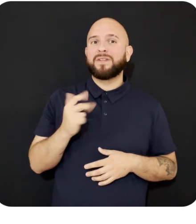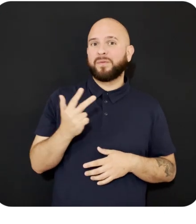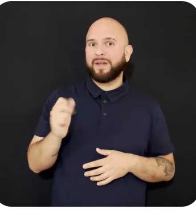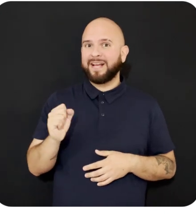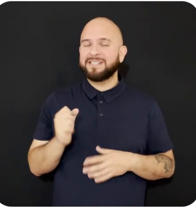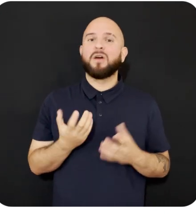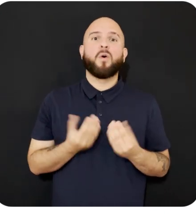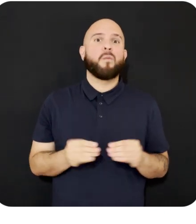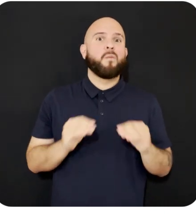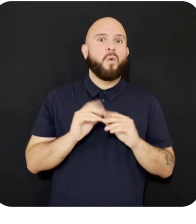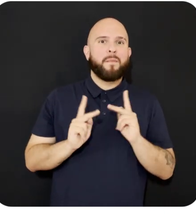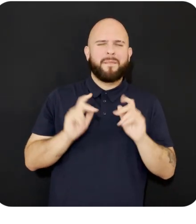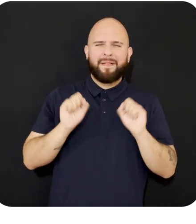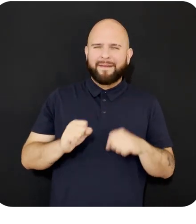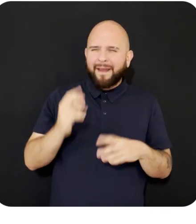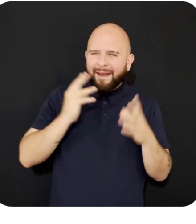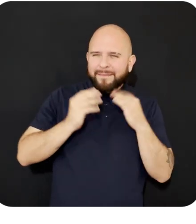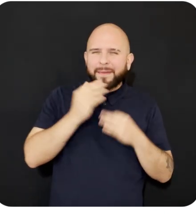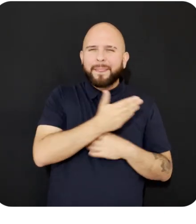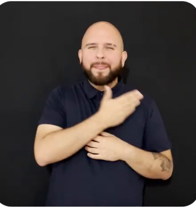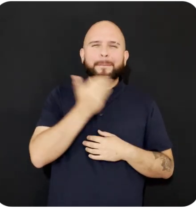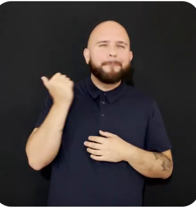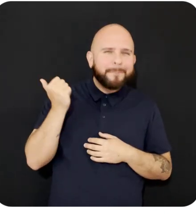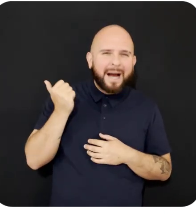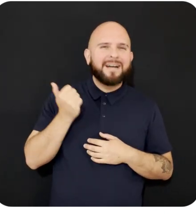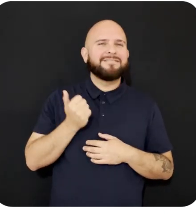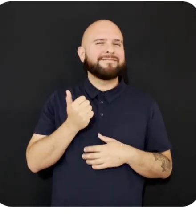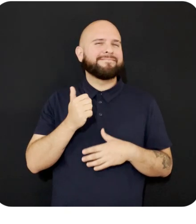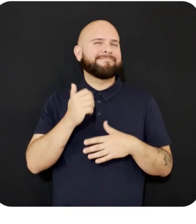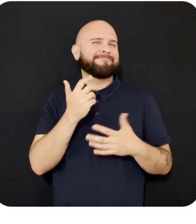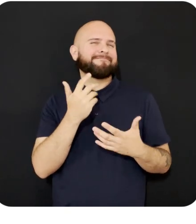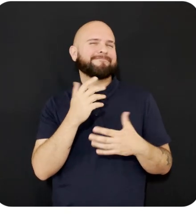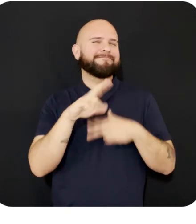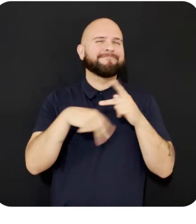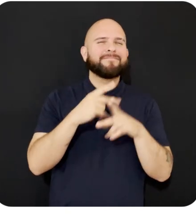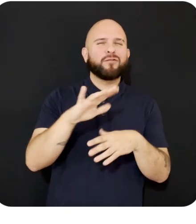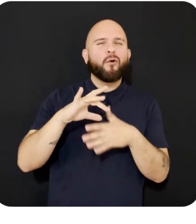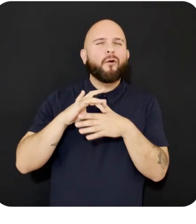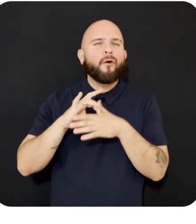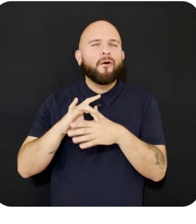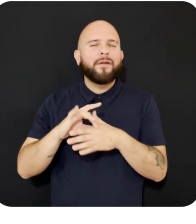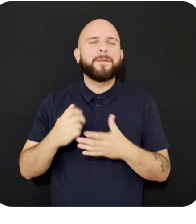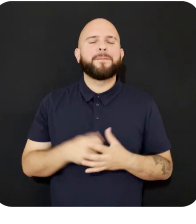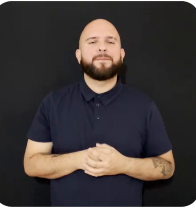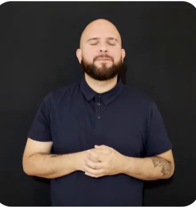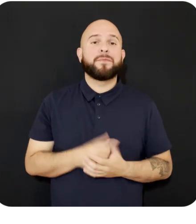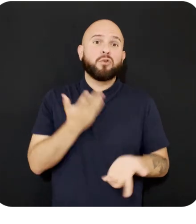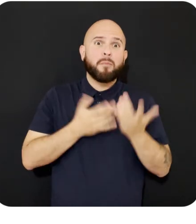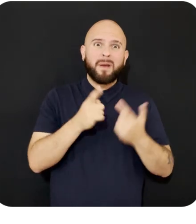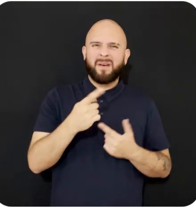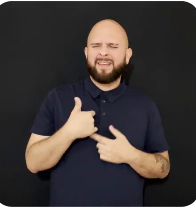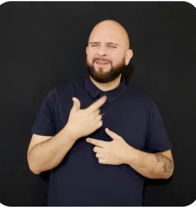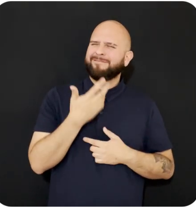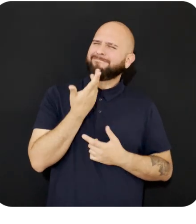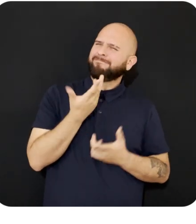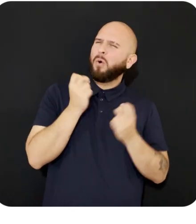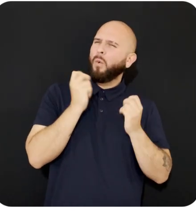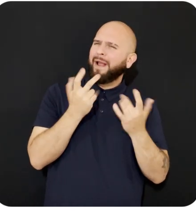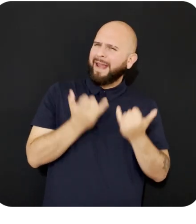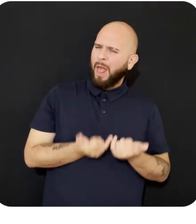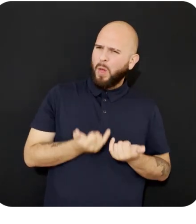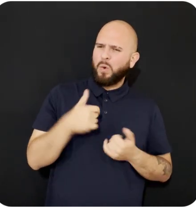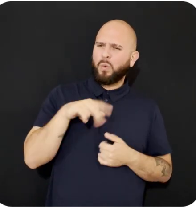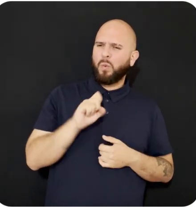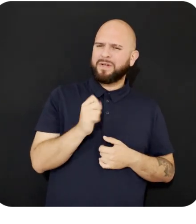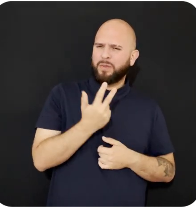more people can experience the best version of your content. So, you might be asking yourself, now that Quest 3S